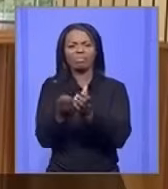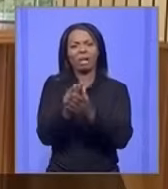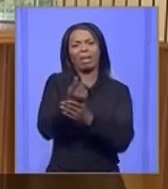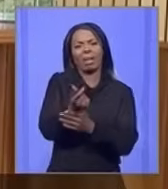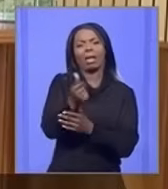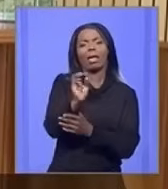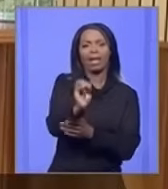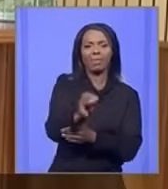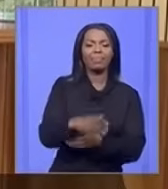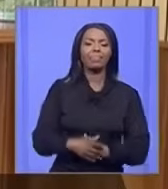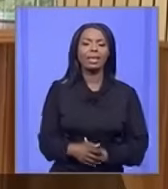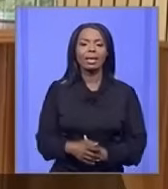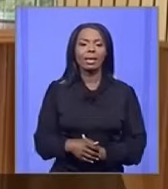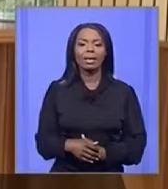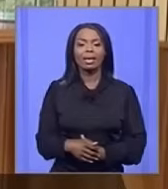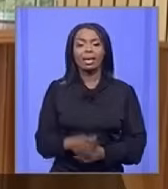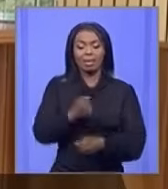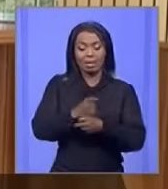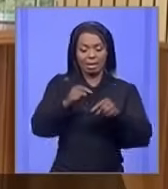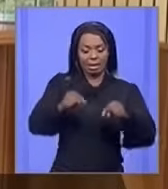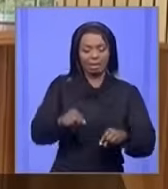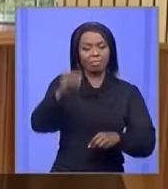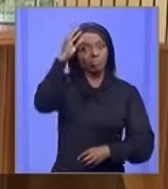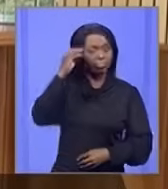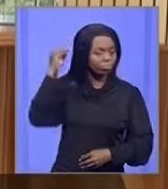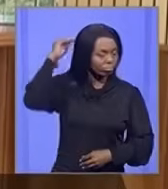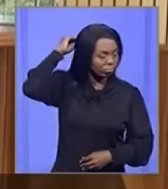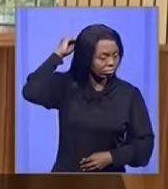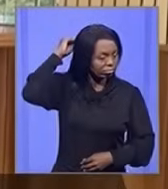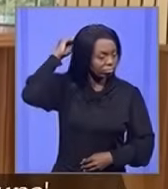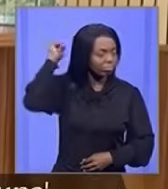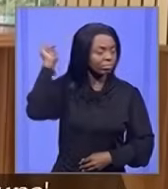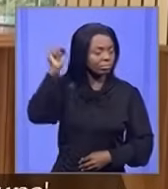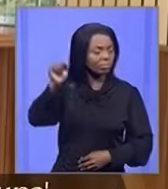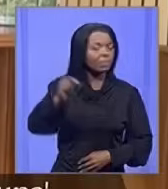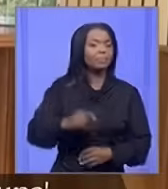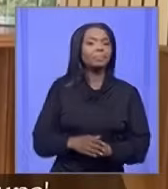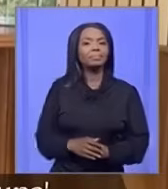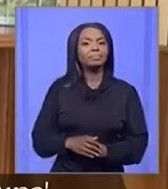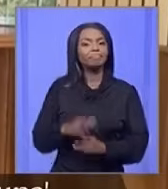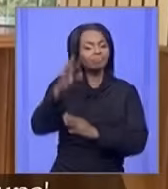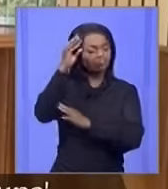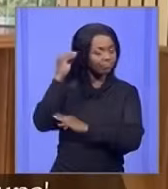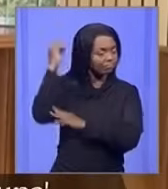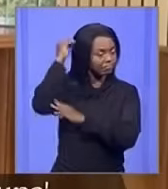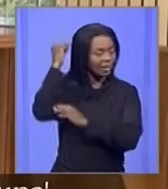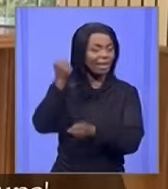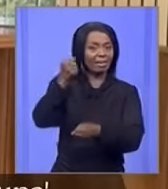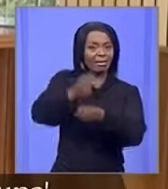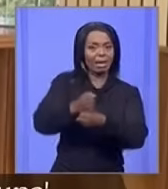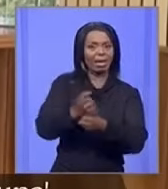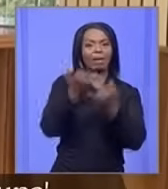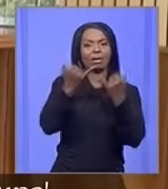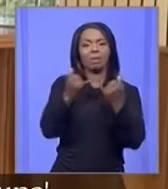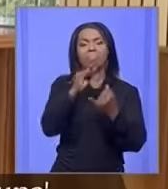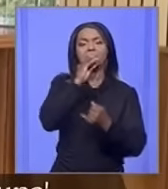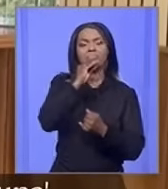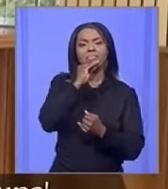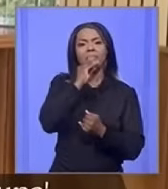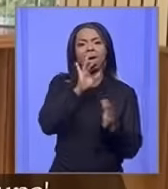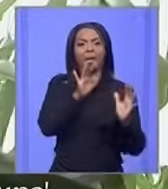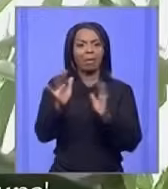so far, taking into account that it is an El Nino year that we are in, which is